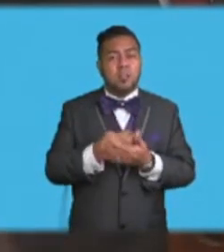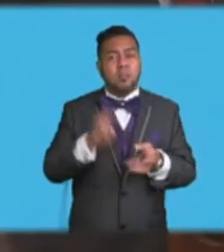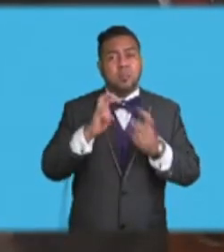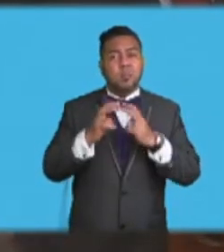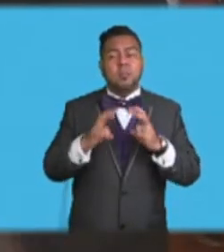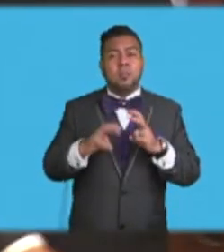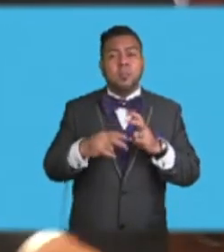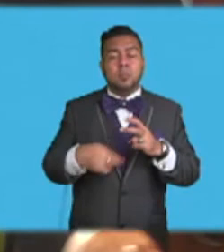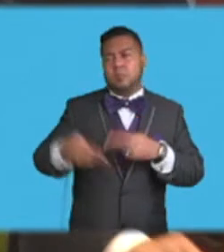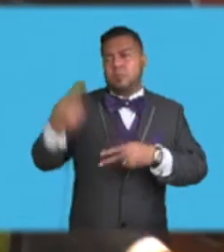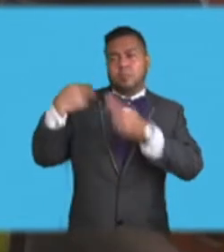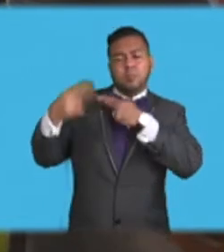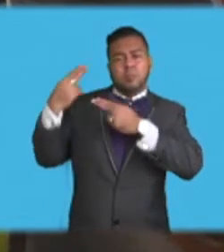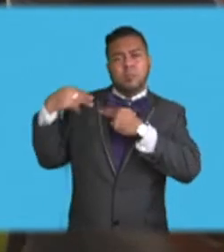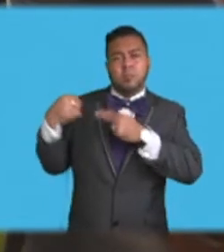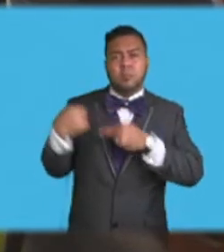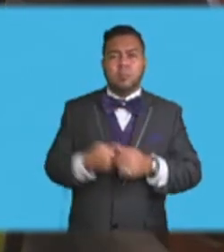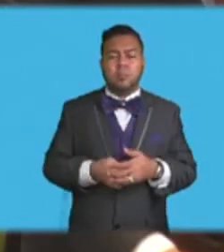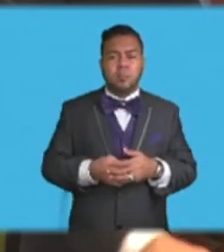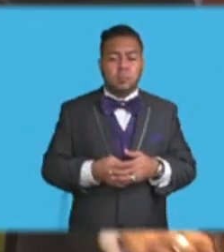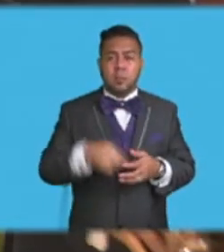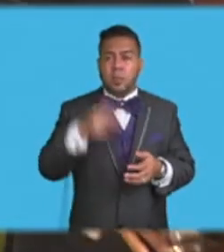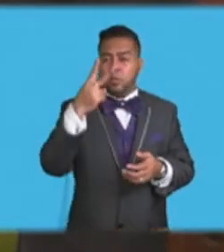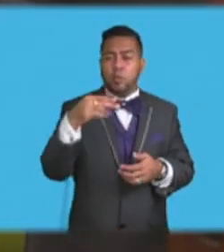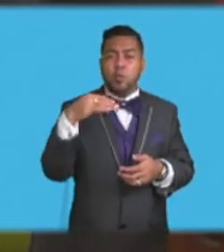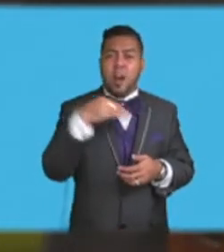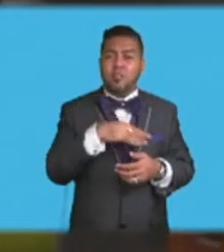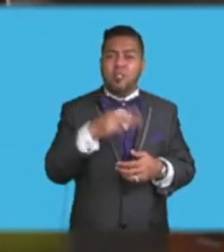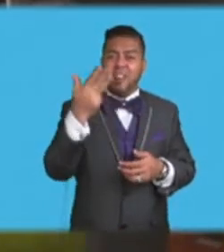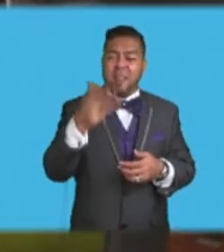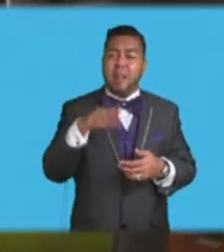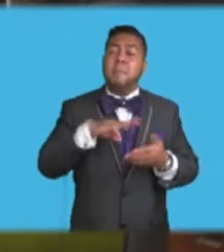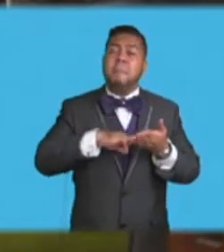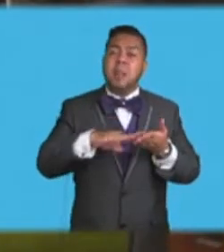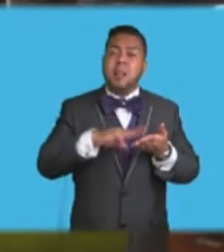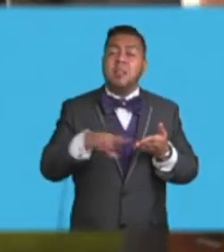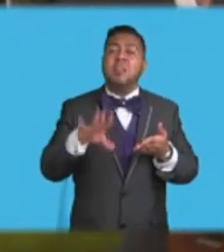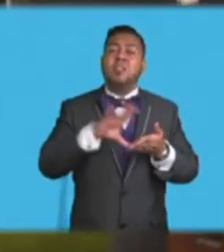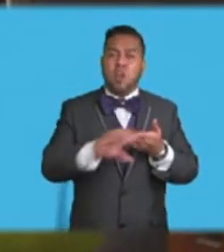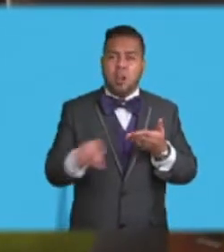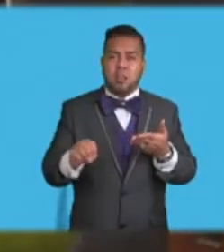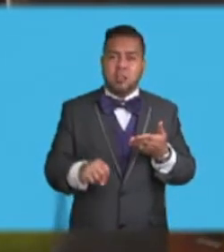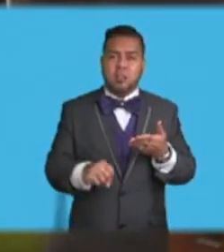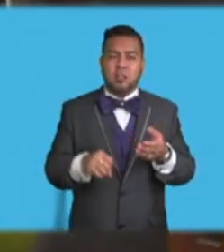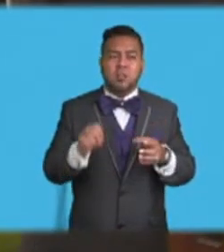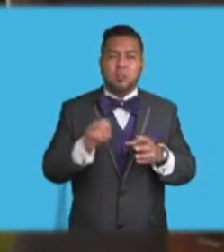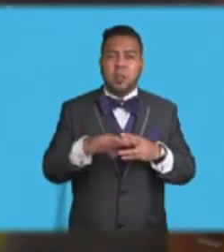then government issued $209 million in bonds to bail out the NBF.